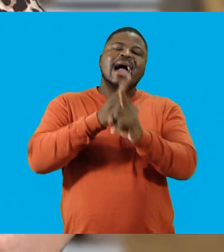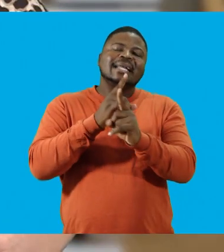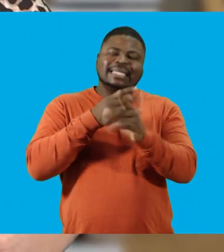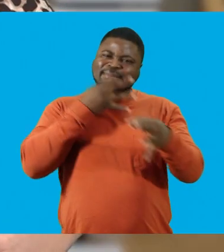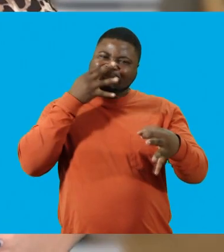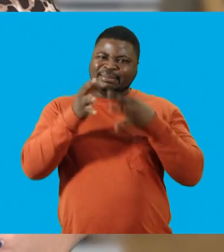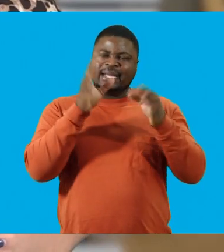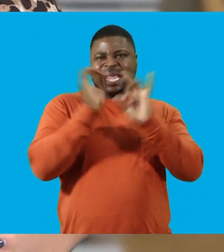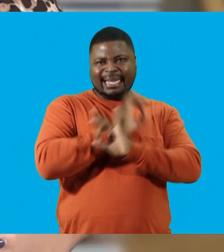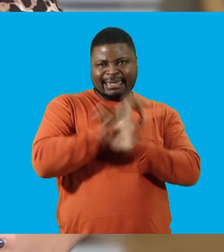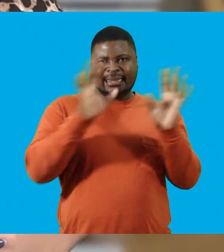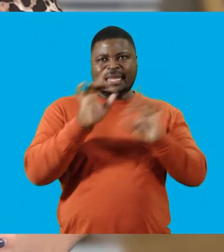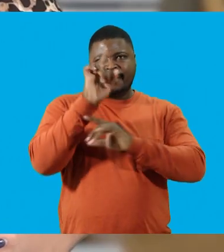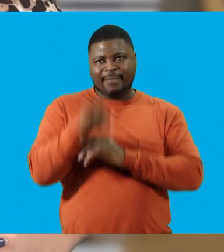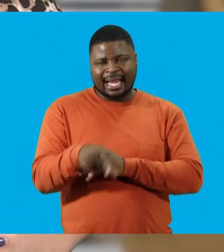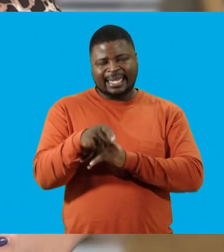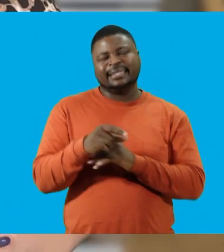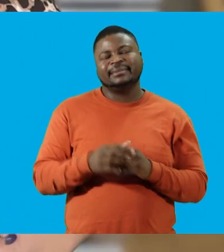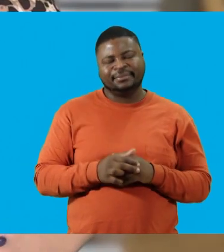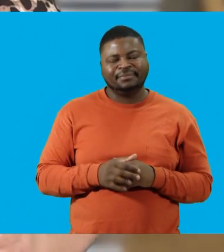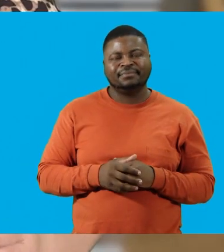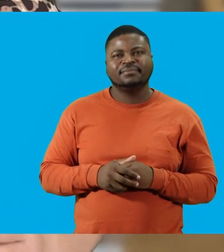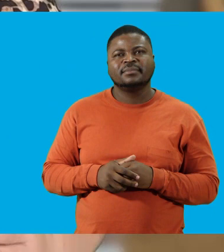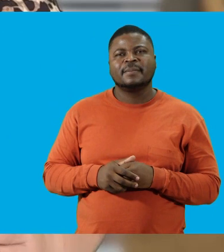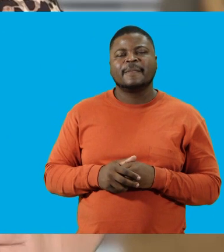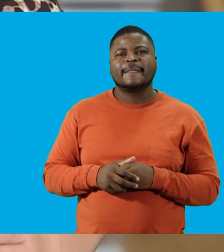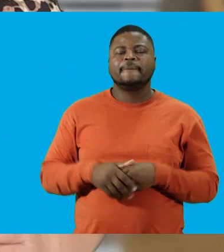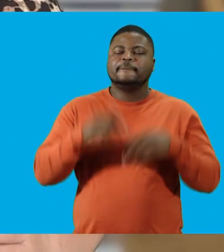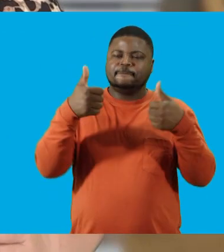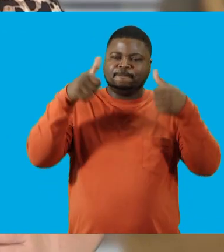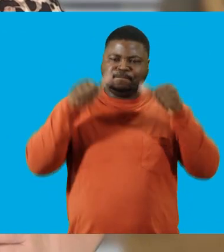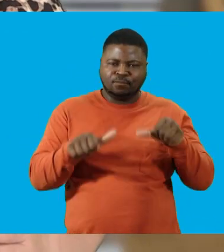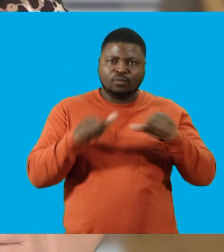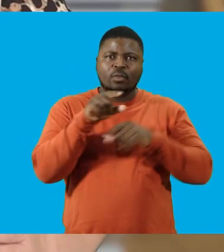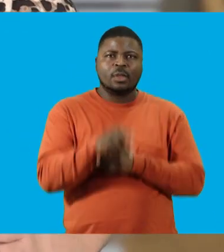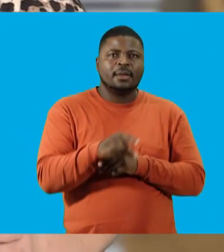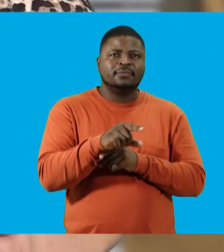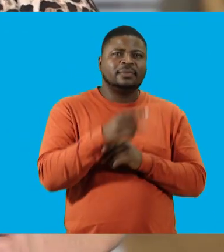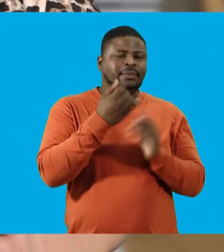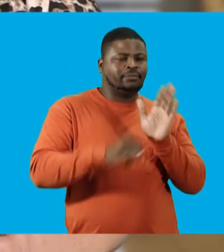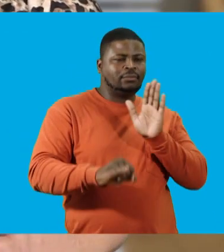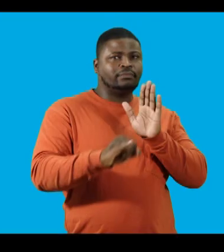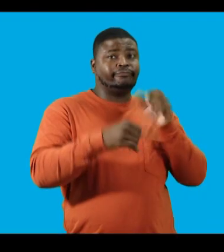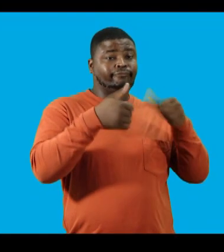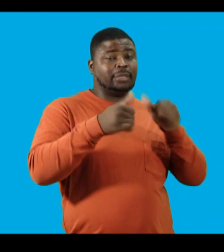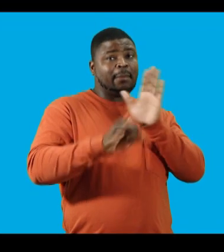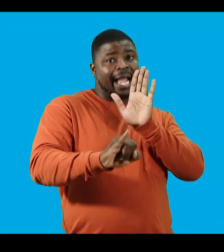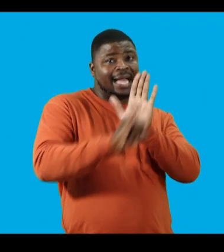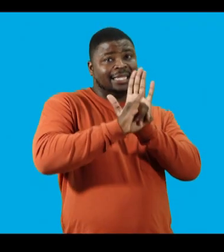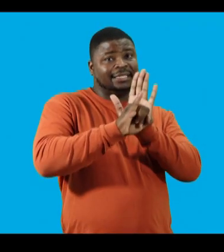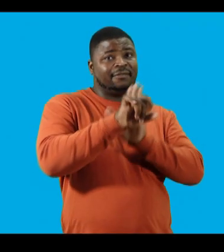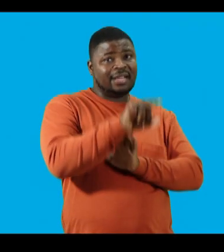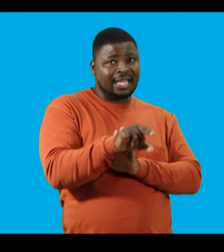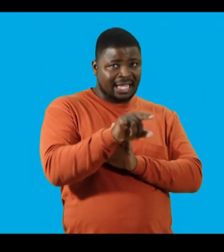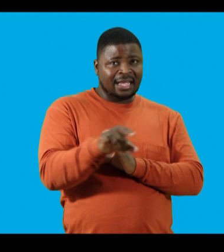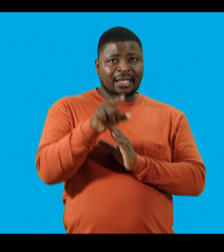that is where you need to be very clear on what you think your answer will be. Then we go to